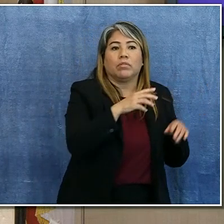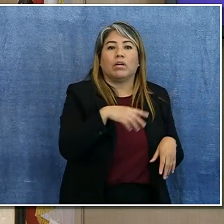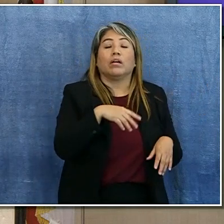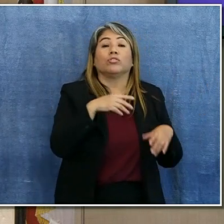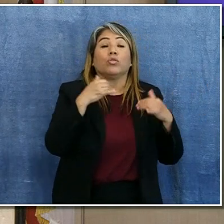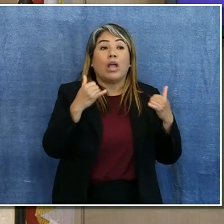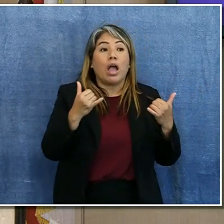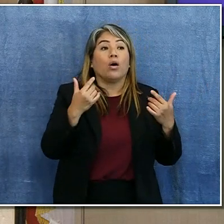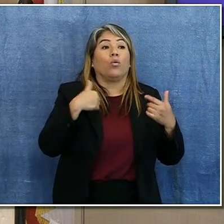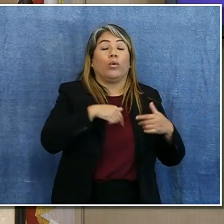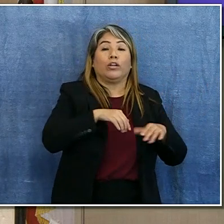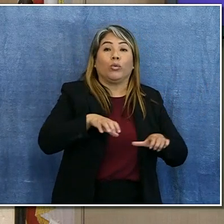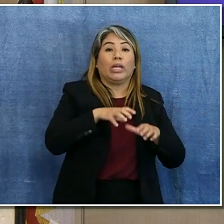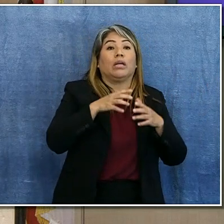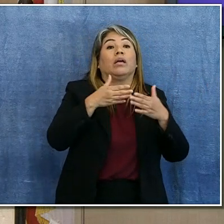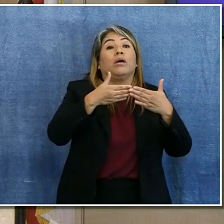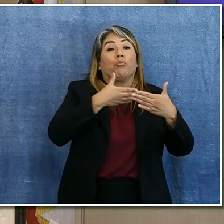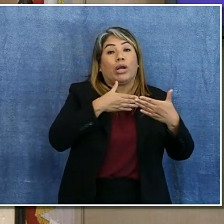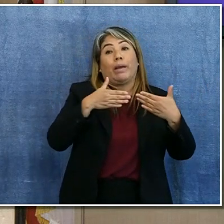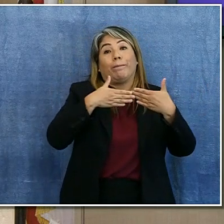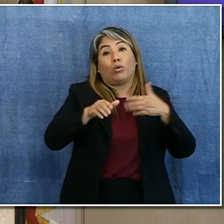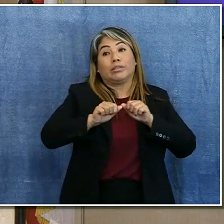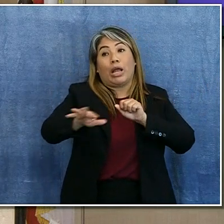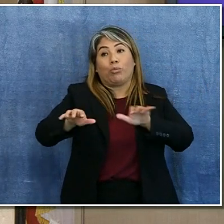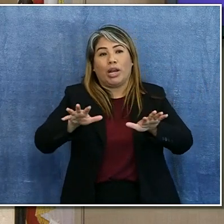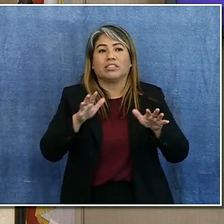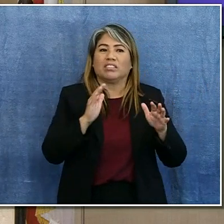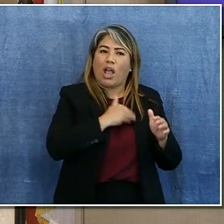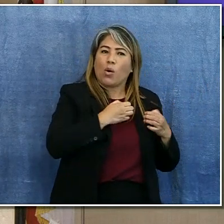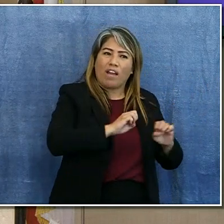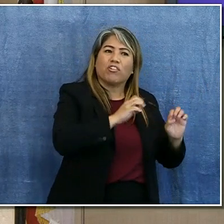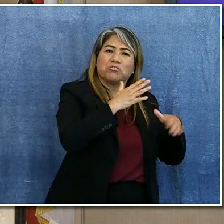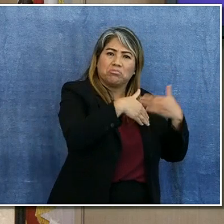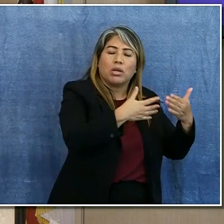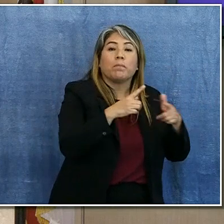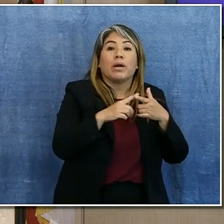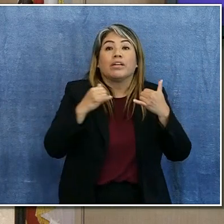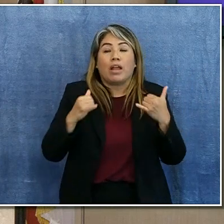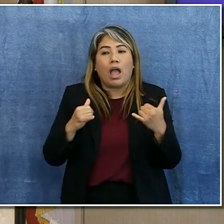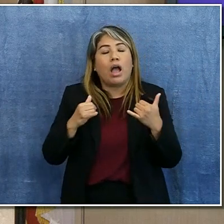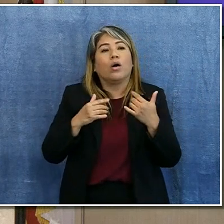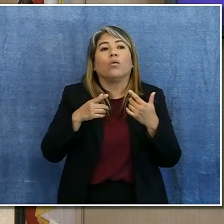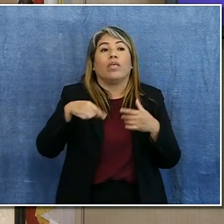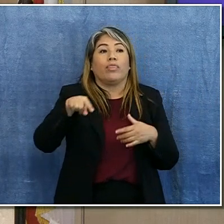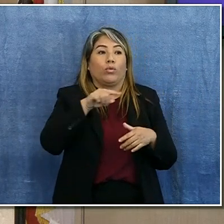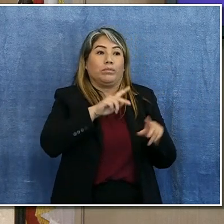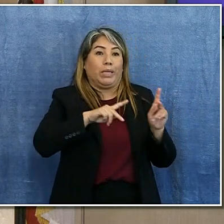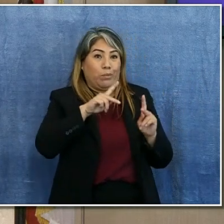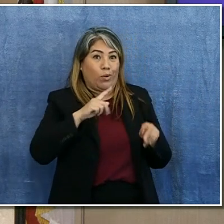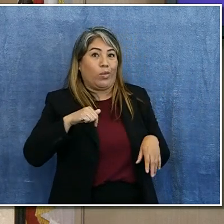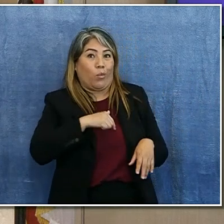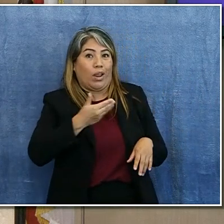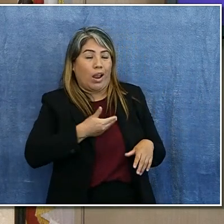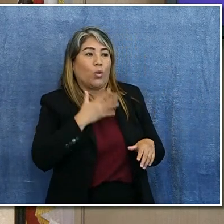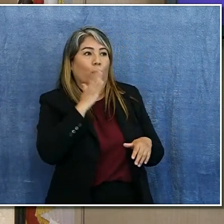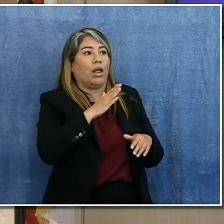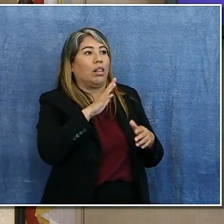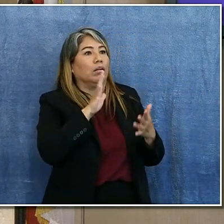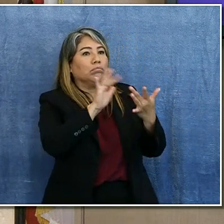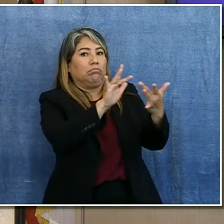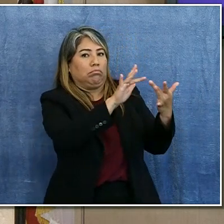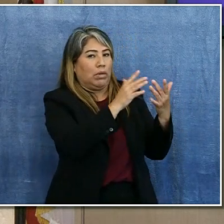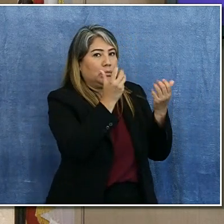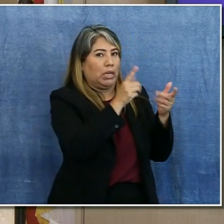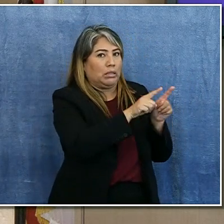do around outbreaks and pre-outbreaks. And so I think those individuals will get to as many as they can. In the second one, and this is where the